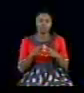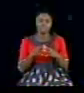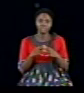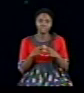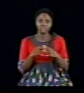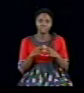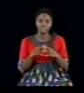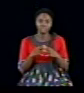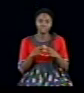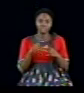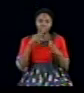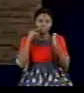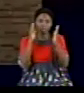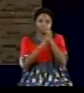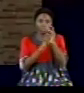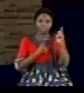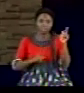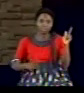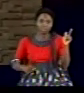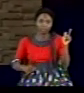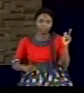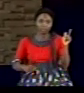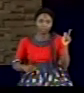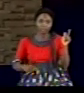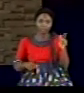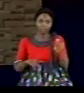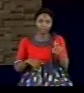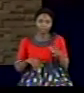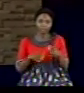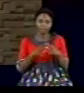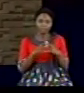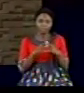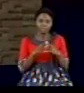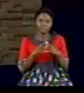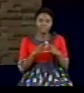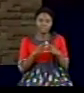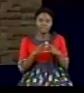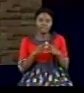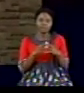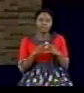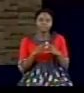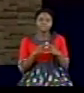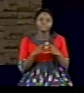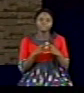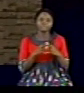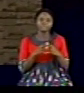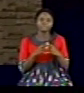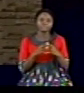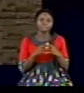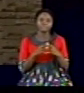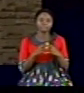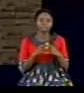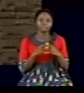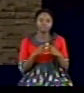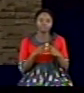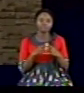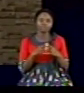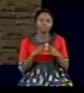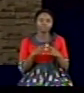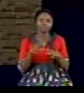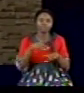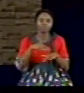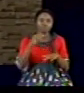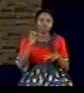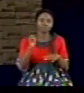Praise the Lord. By His grace, my name is Bro Emmanuel Ani. I am from Amich District, Enugu, Nigeria. I want to testify